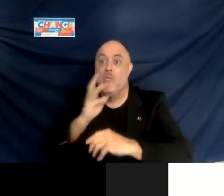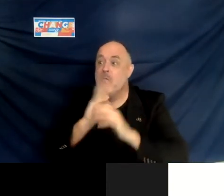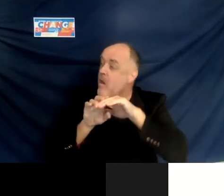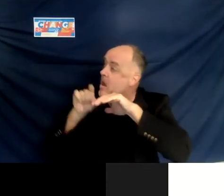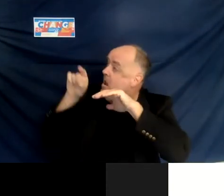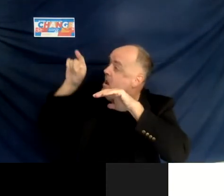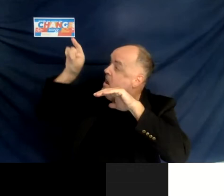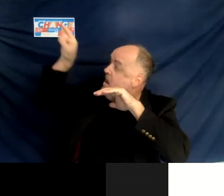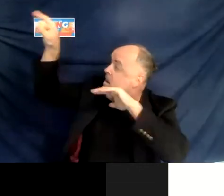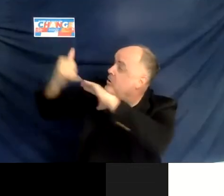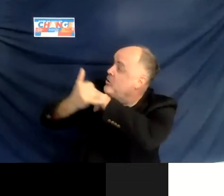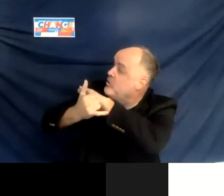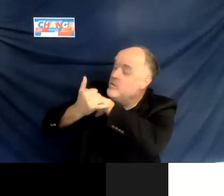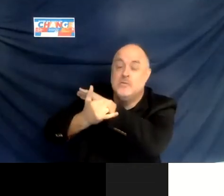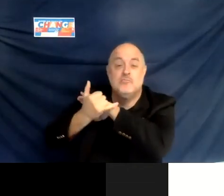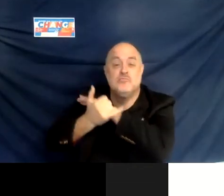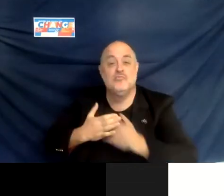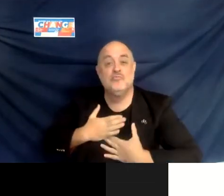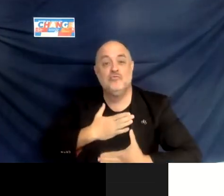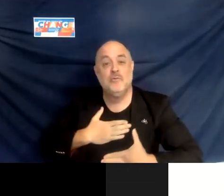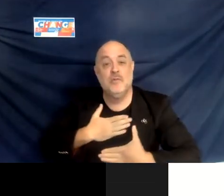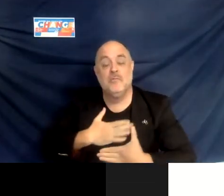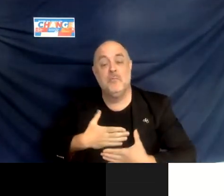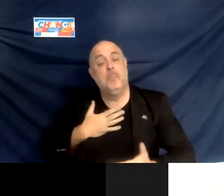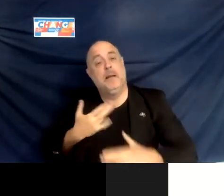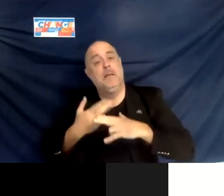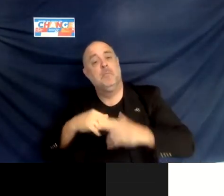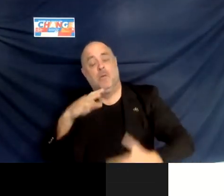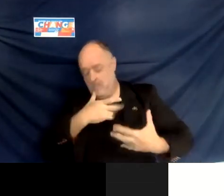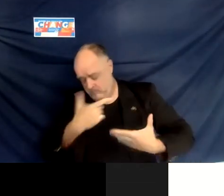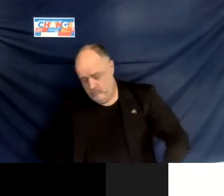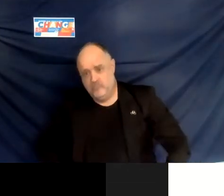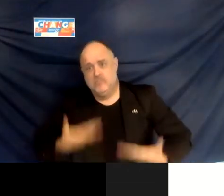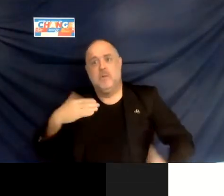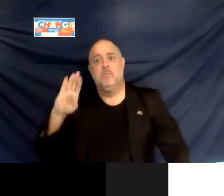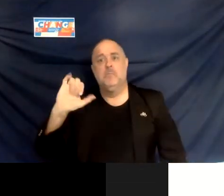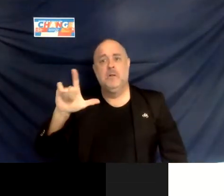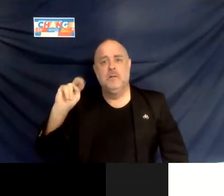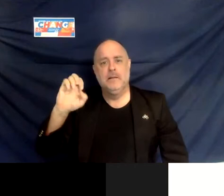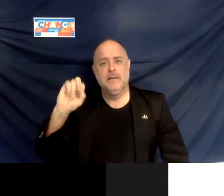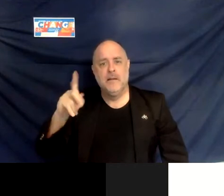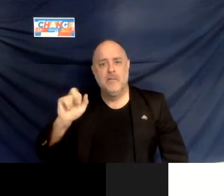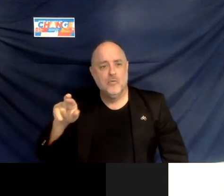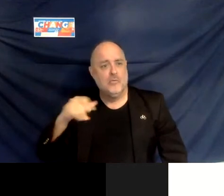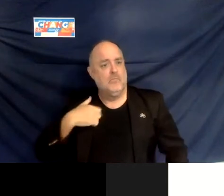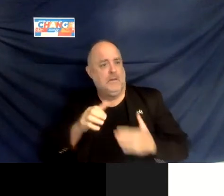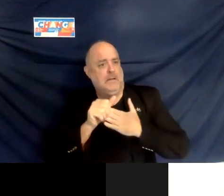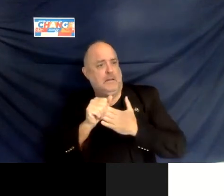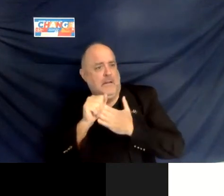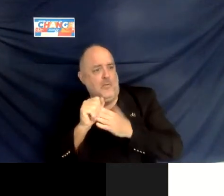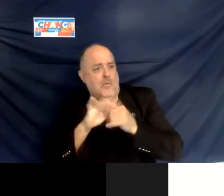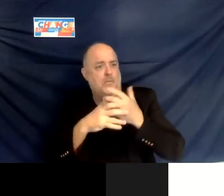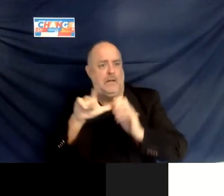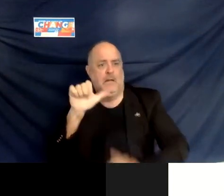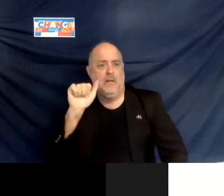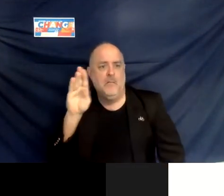name is Bill Nesper, and I am the Executive Director of the League of American Bicyclists, and it's my pleasure on behalf of the League Board of Directors and staff to